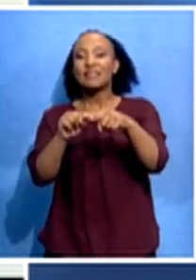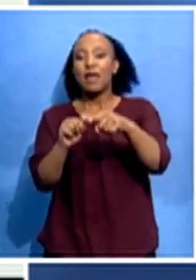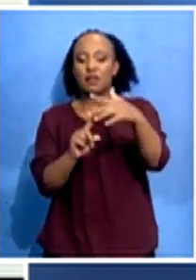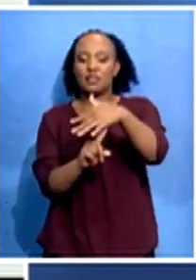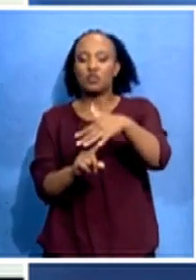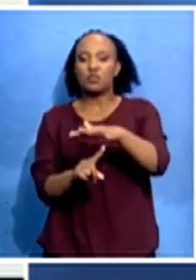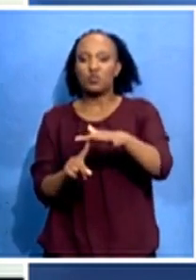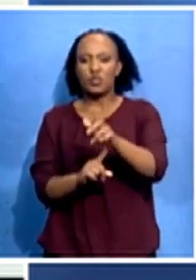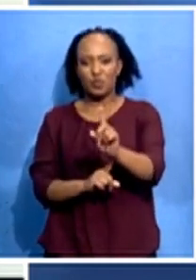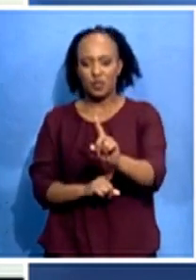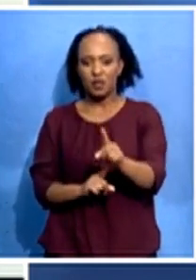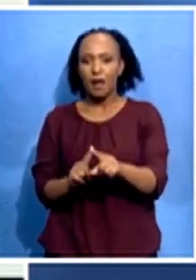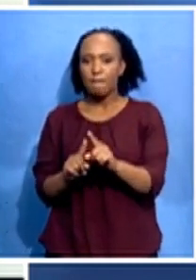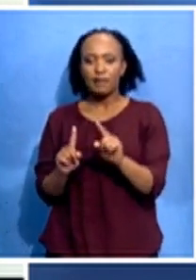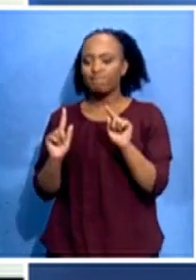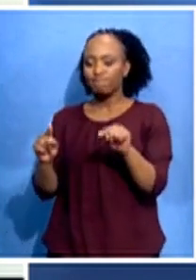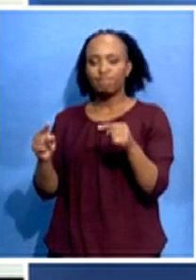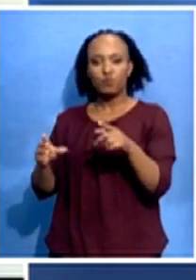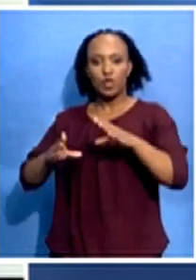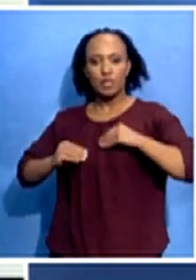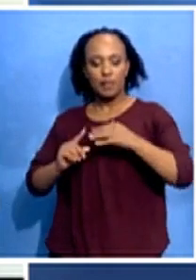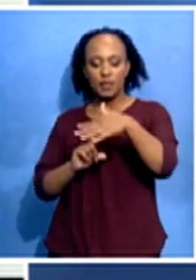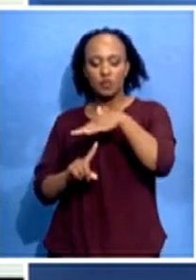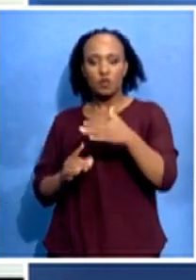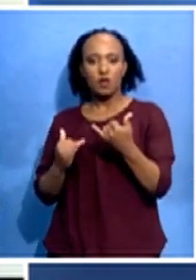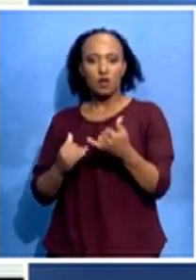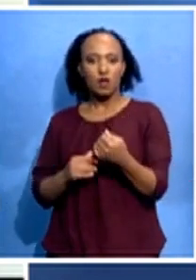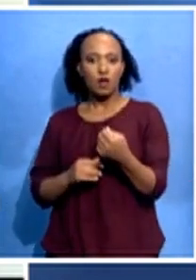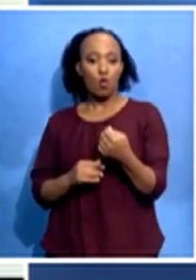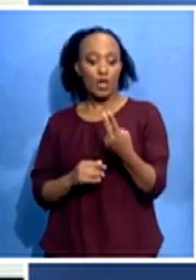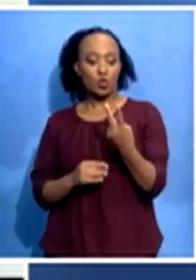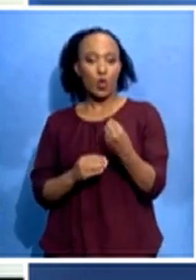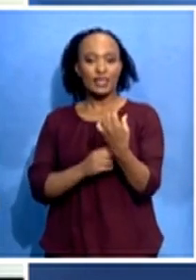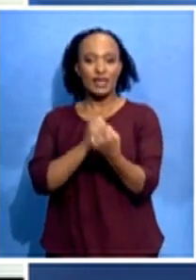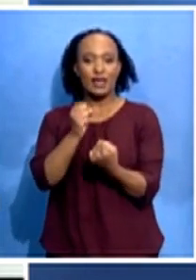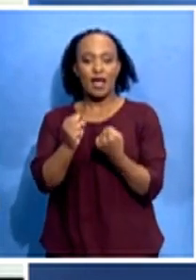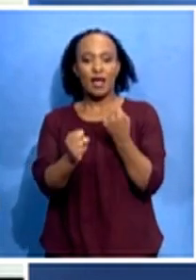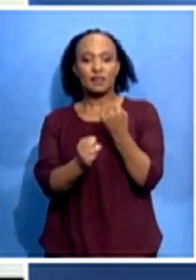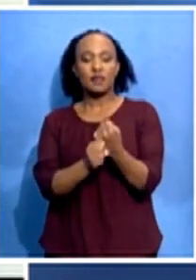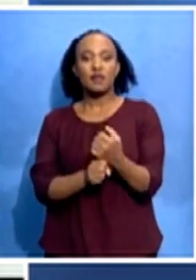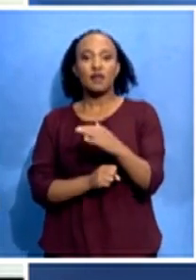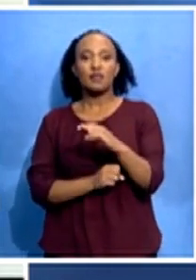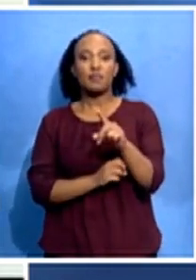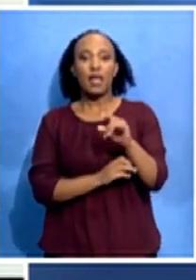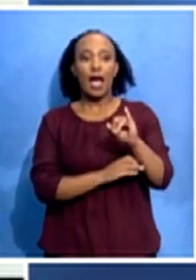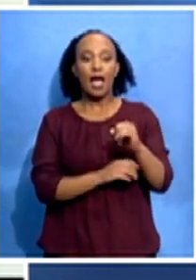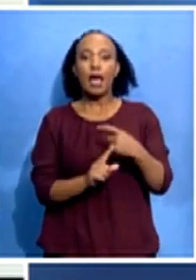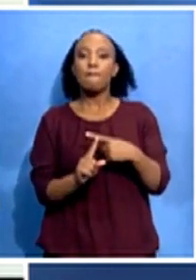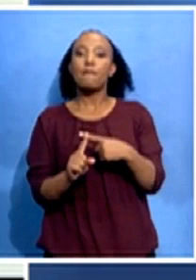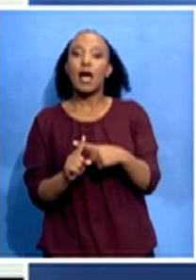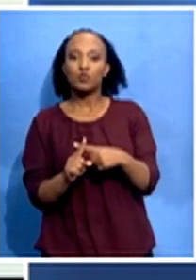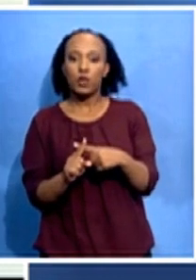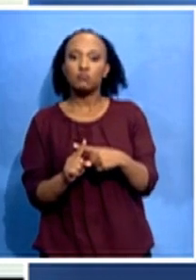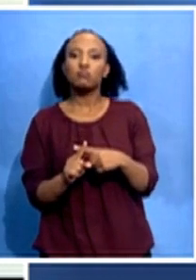circumstance that happened for 20 years in this country is CPI plus increases. In some sectors, last year they